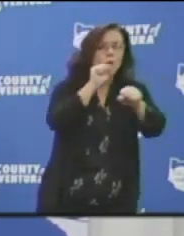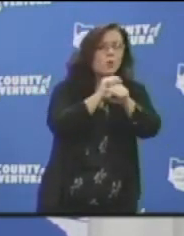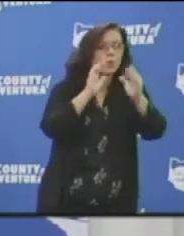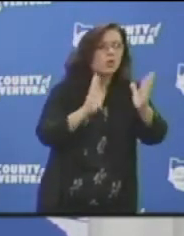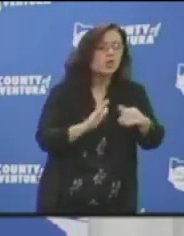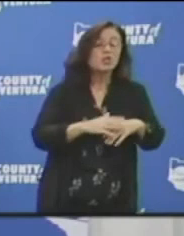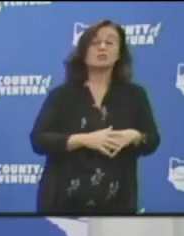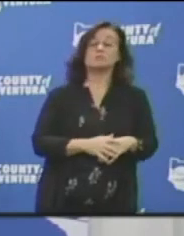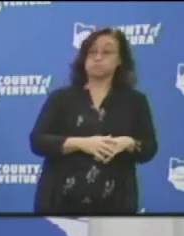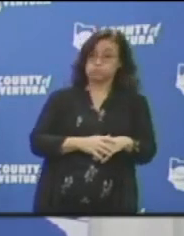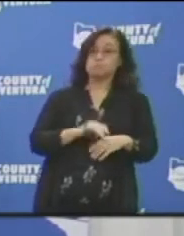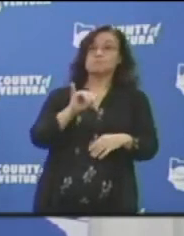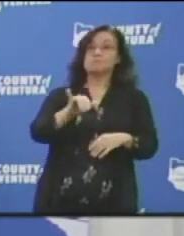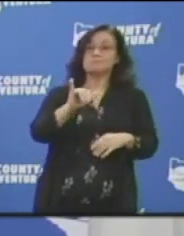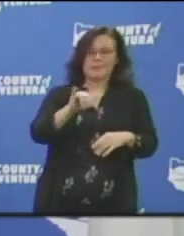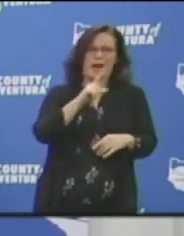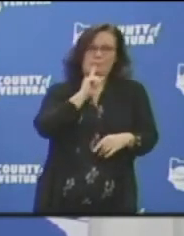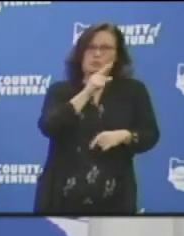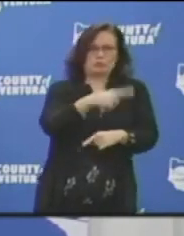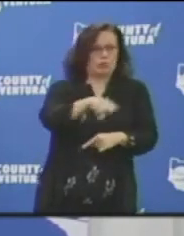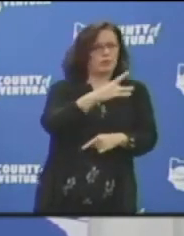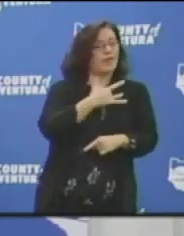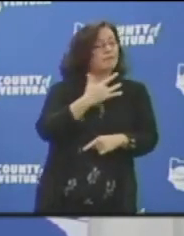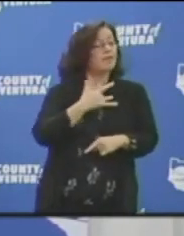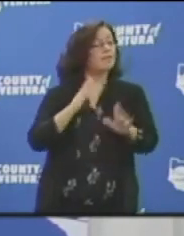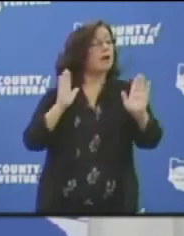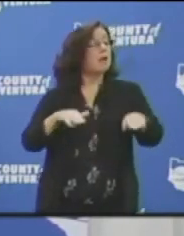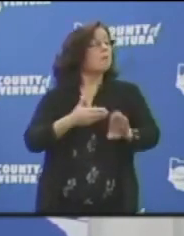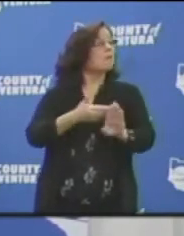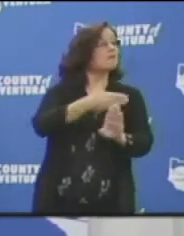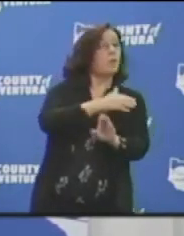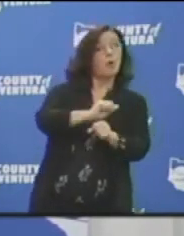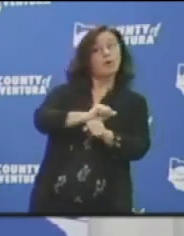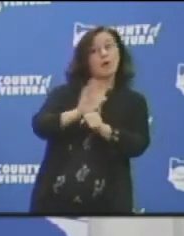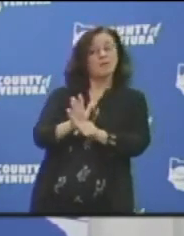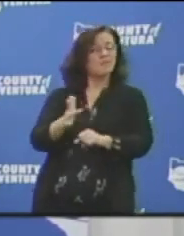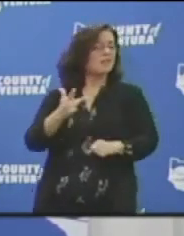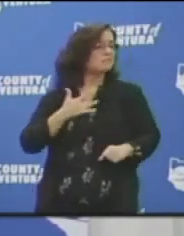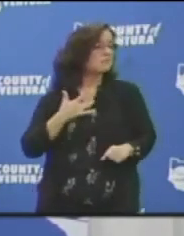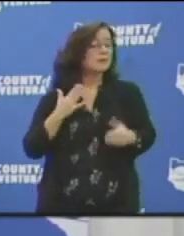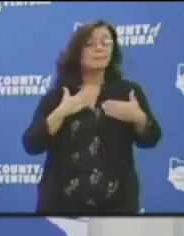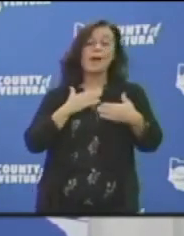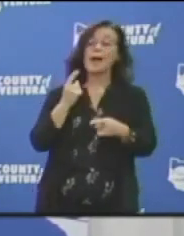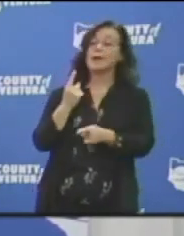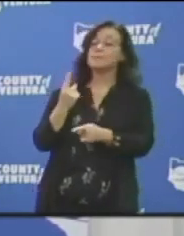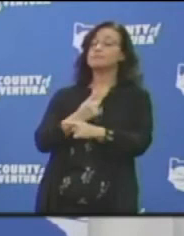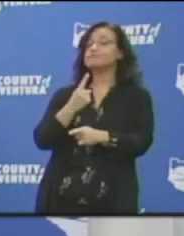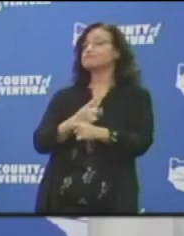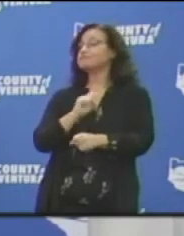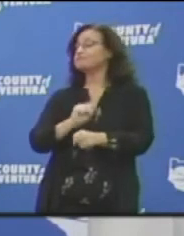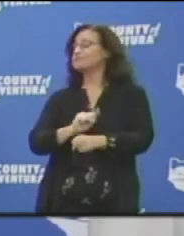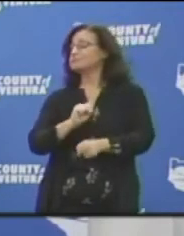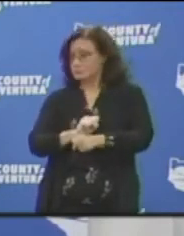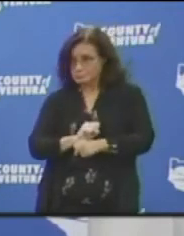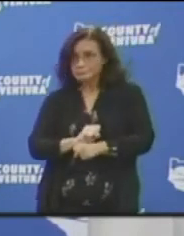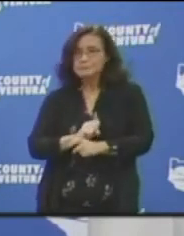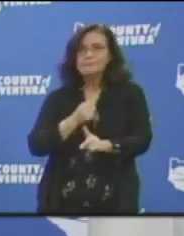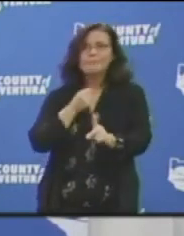that their jobs would be considered essential and risky that they have become.